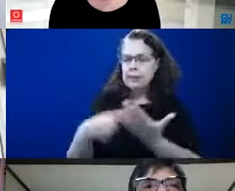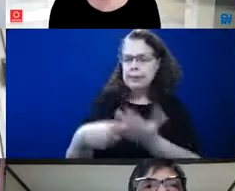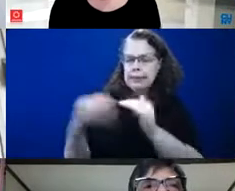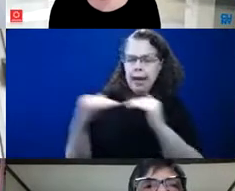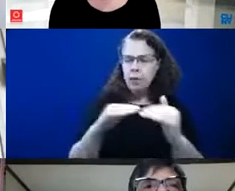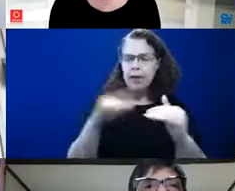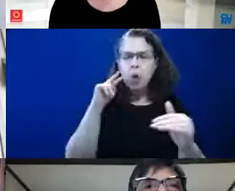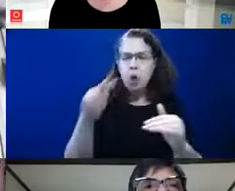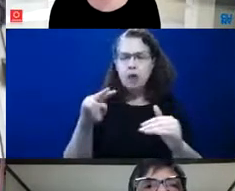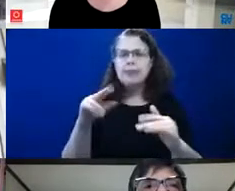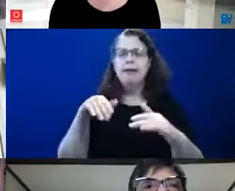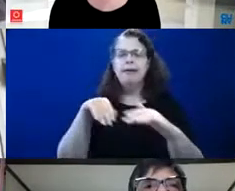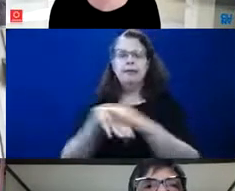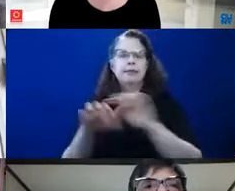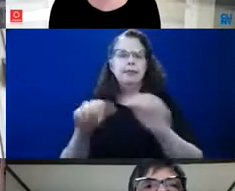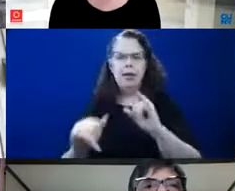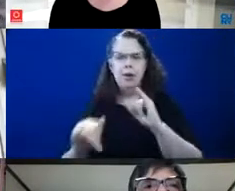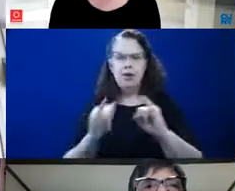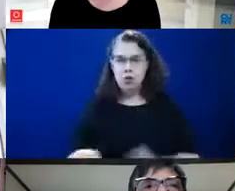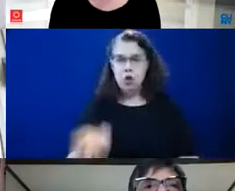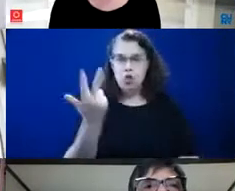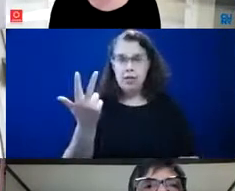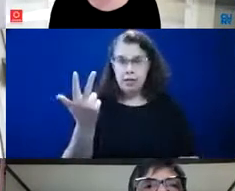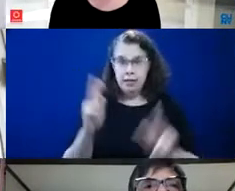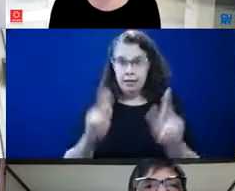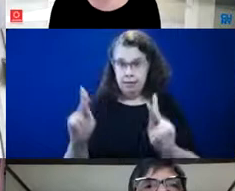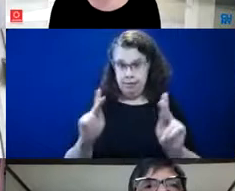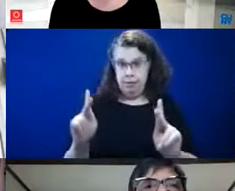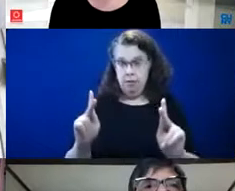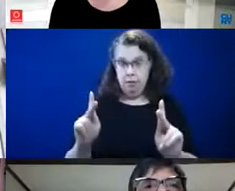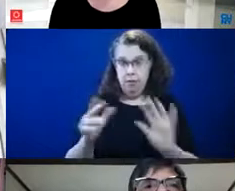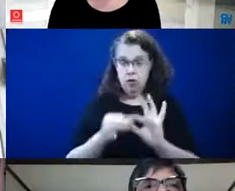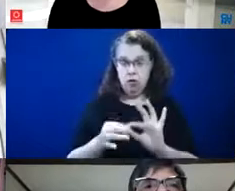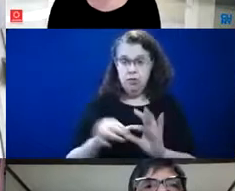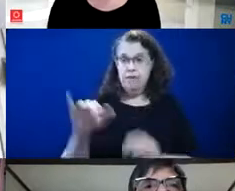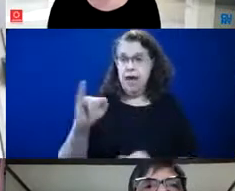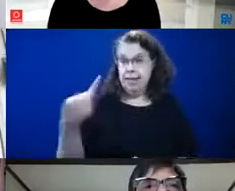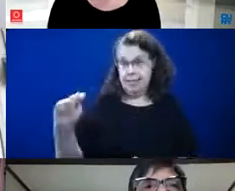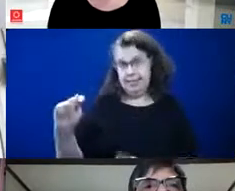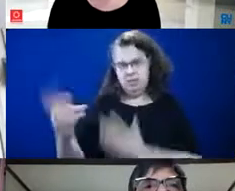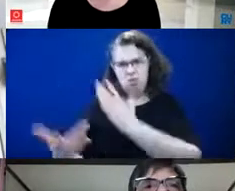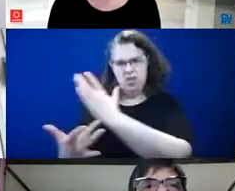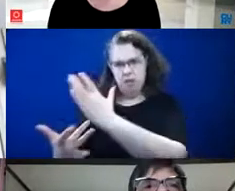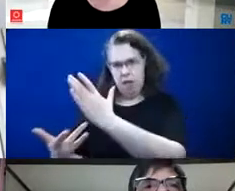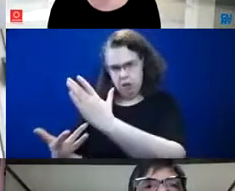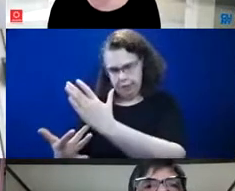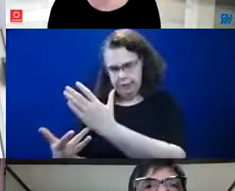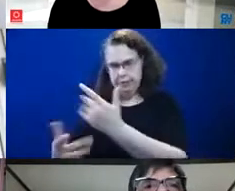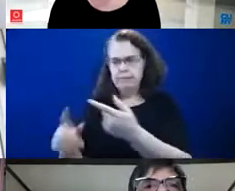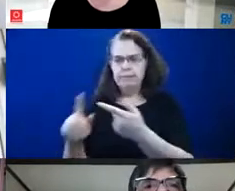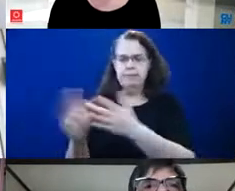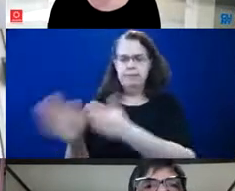interview 3 people in terms of IT, so technology,